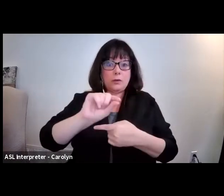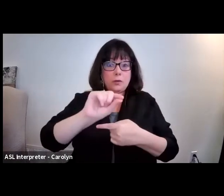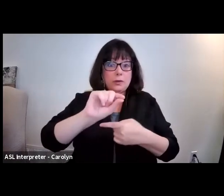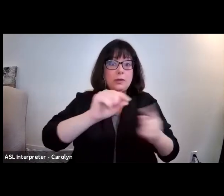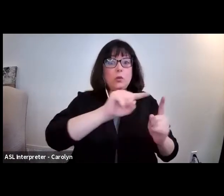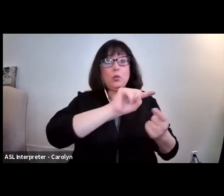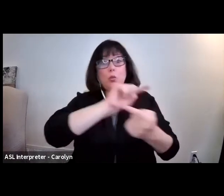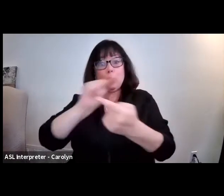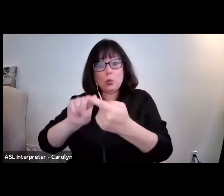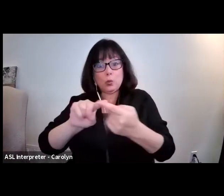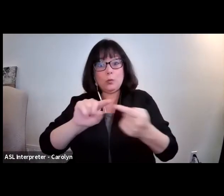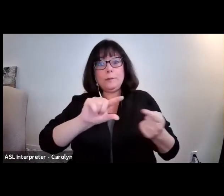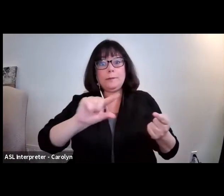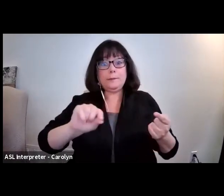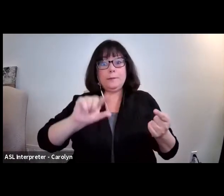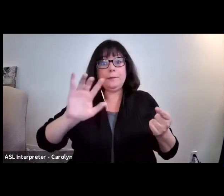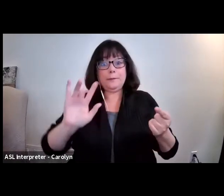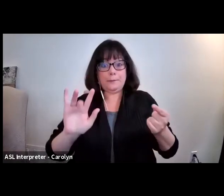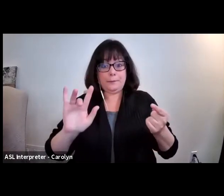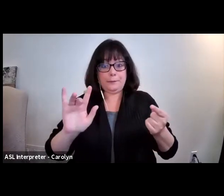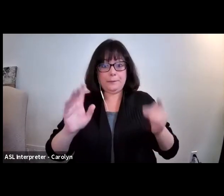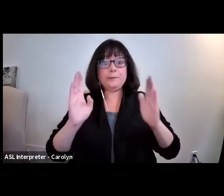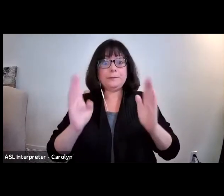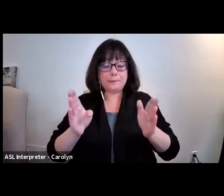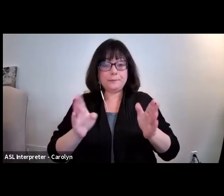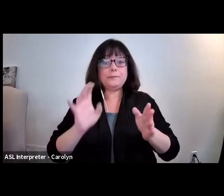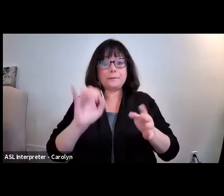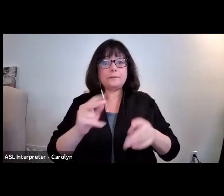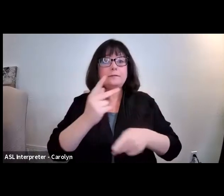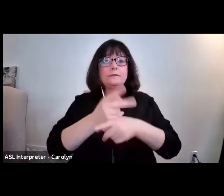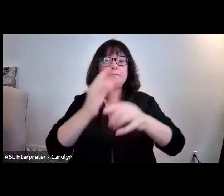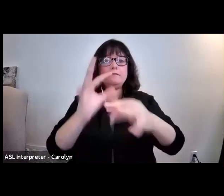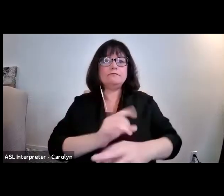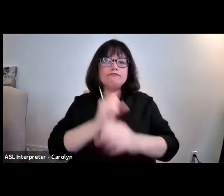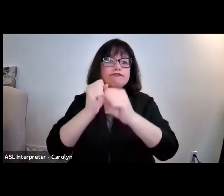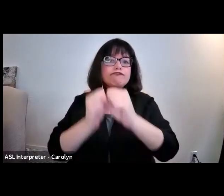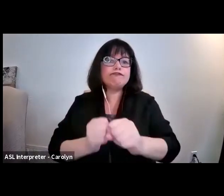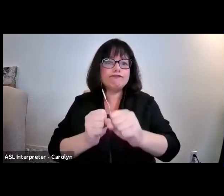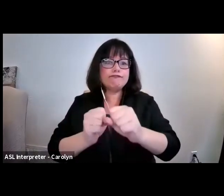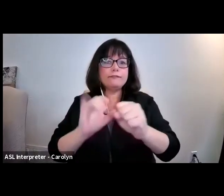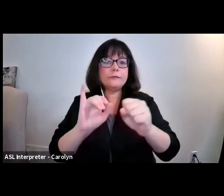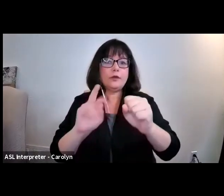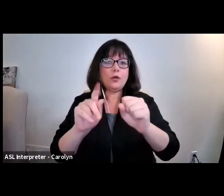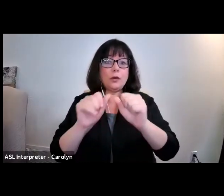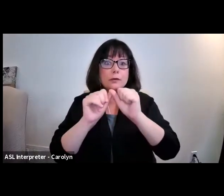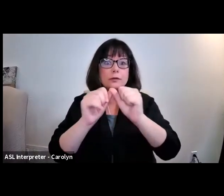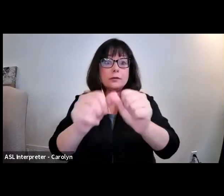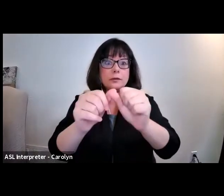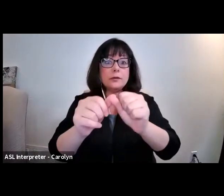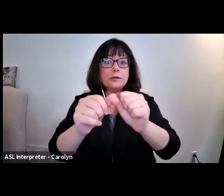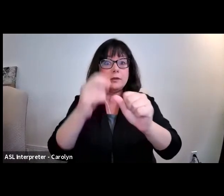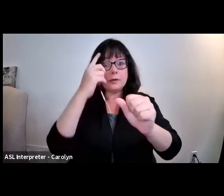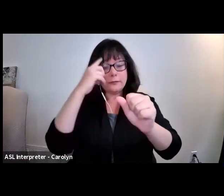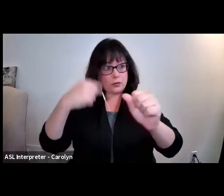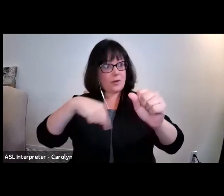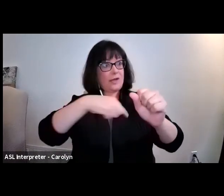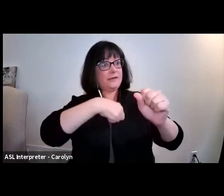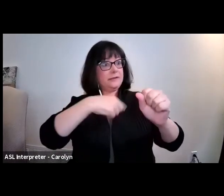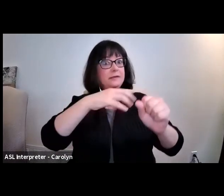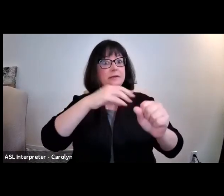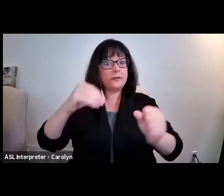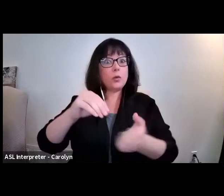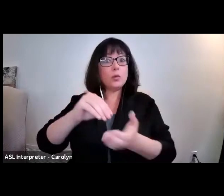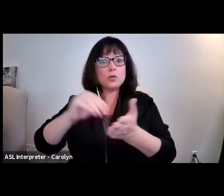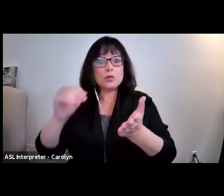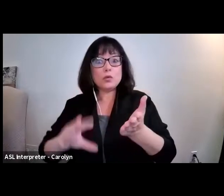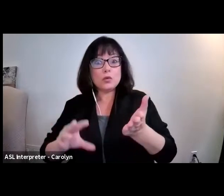strengthen the university and our positive impact on our students and the recovery of the province in Canada. Some of you